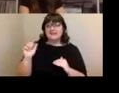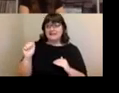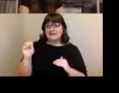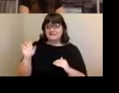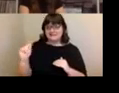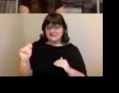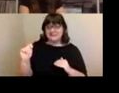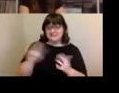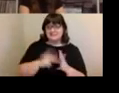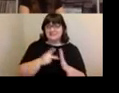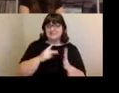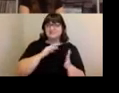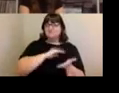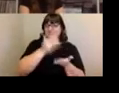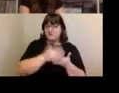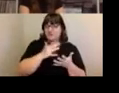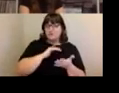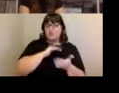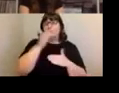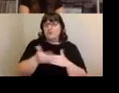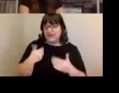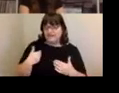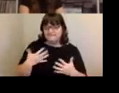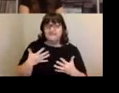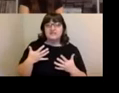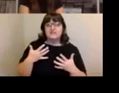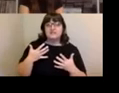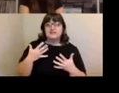surplus. Our unrestricted surplus is at